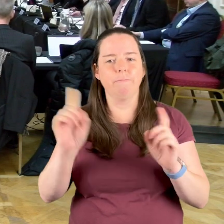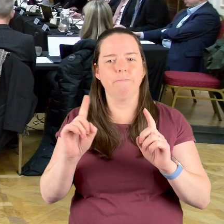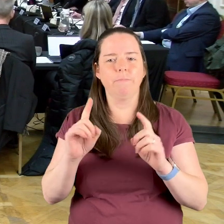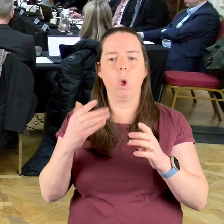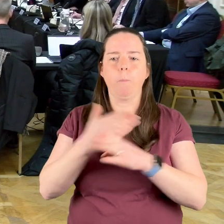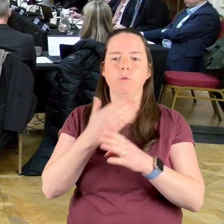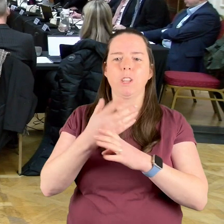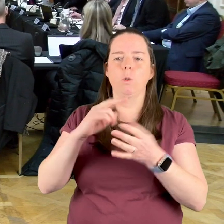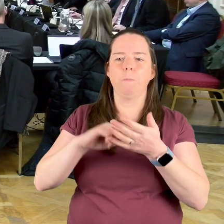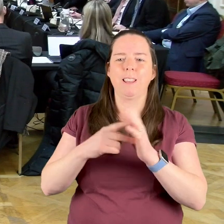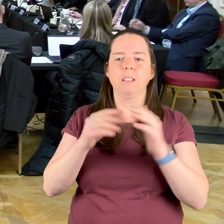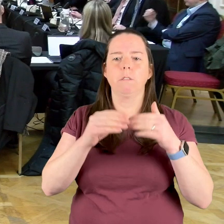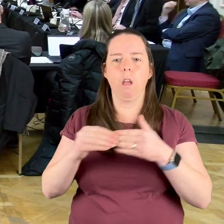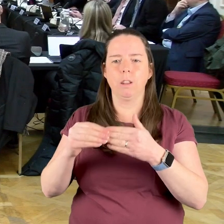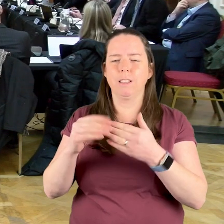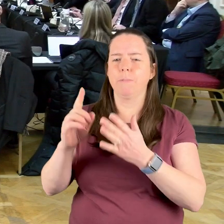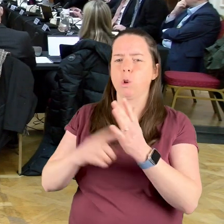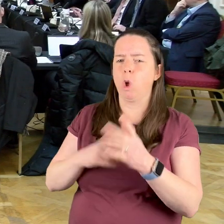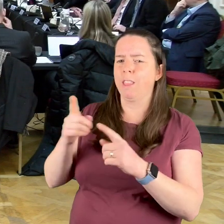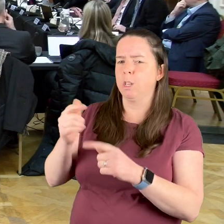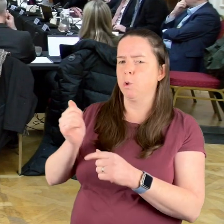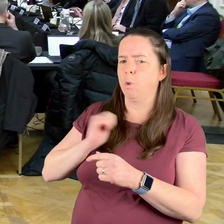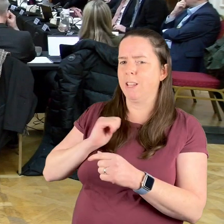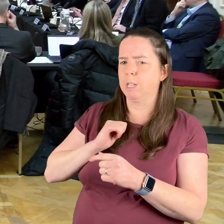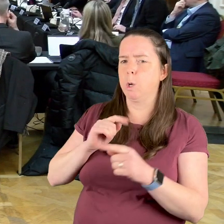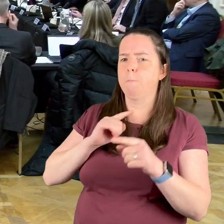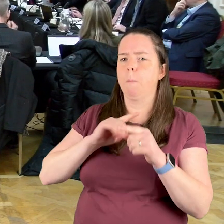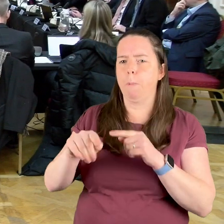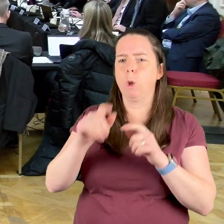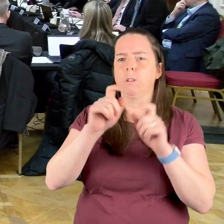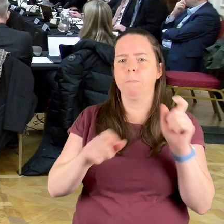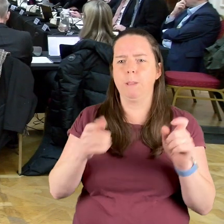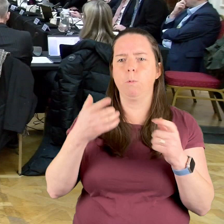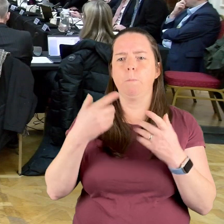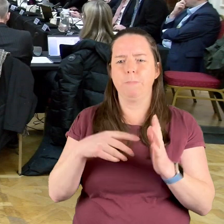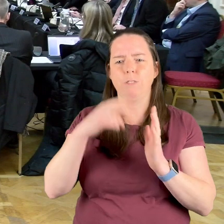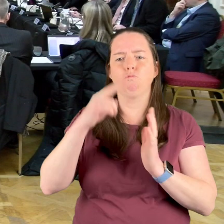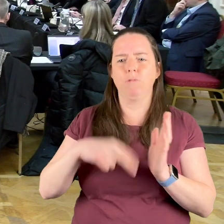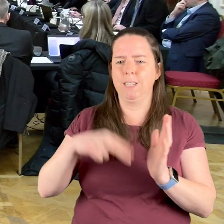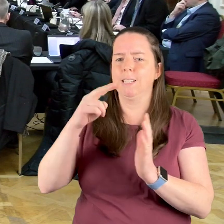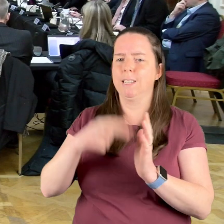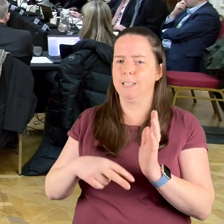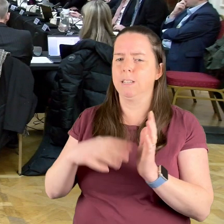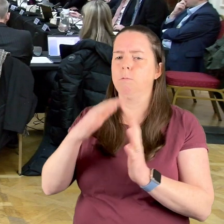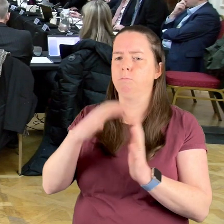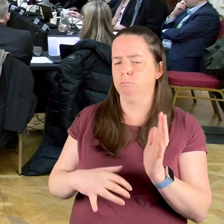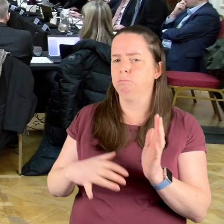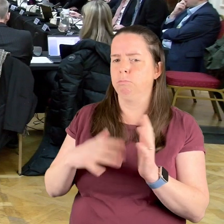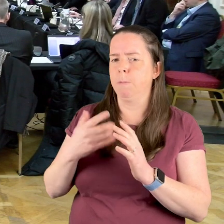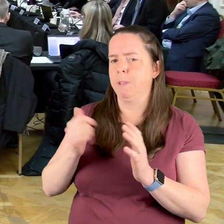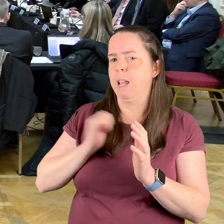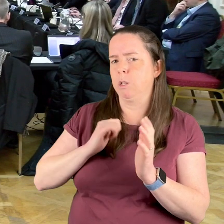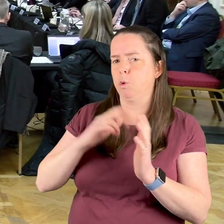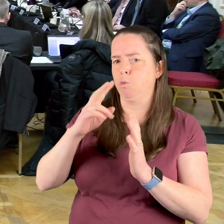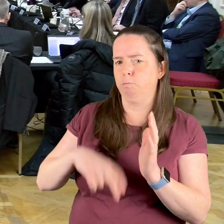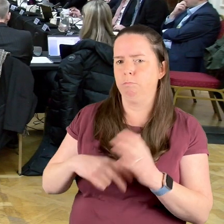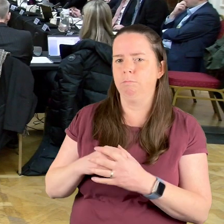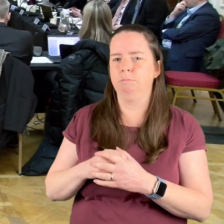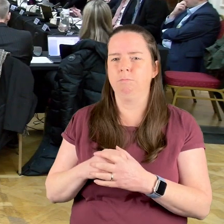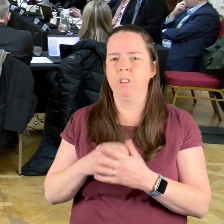which is operational planning guidance. Jonathan, can you assume that most people have read the paper and just keep to